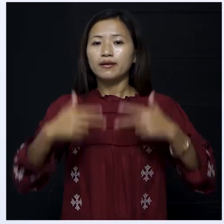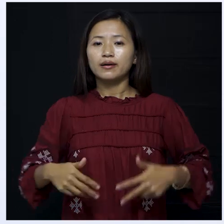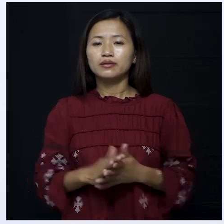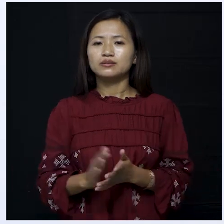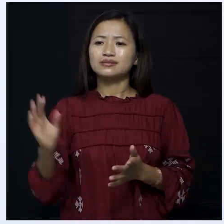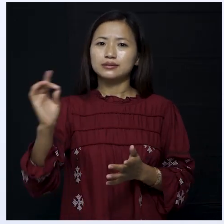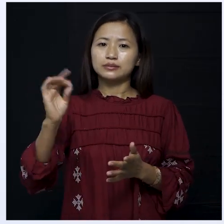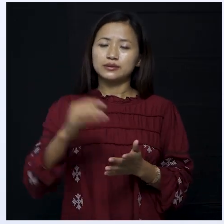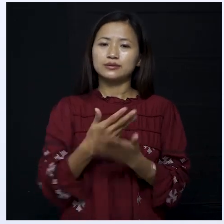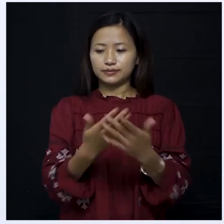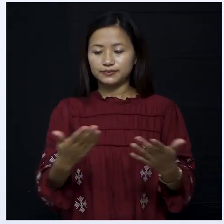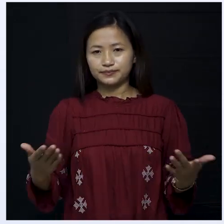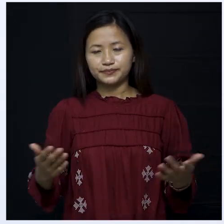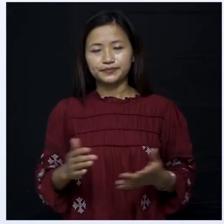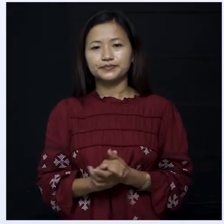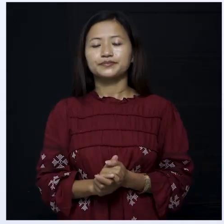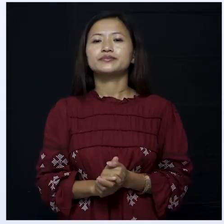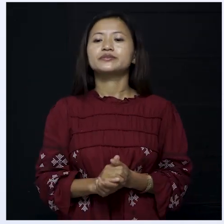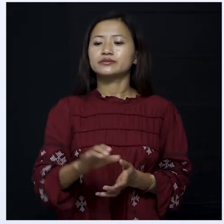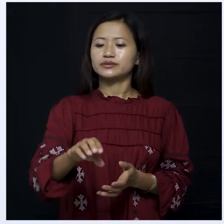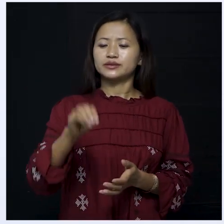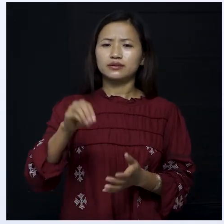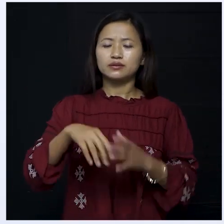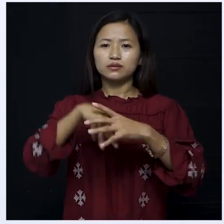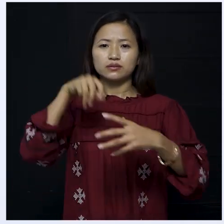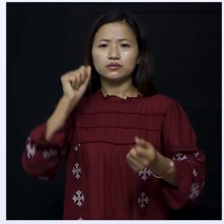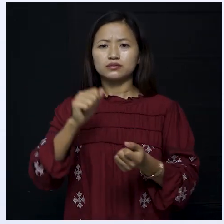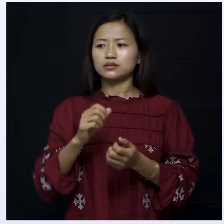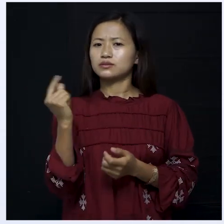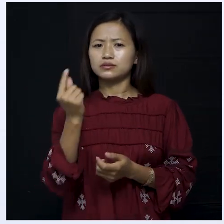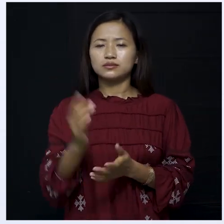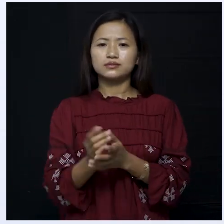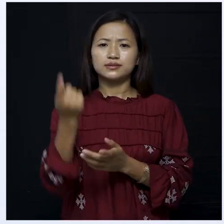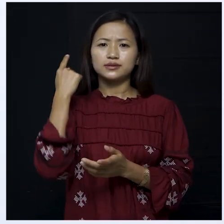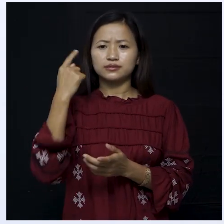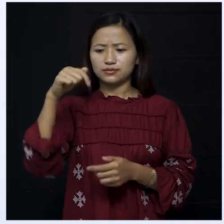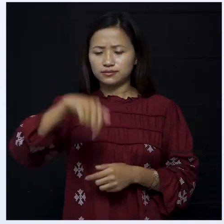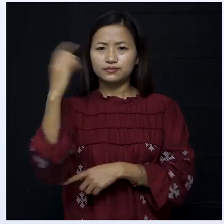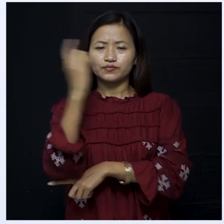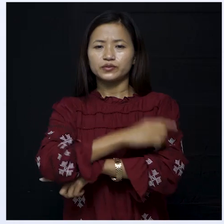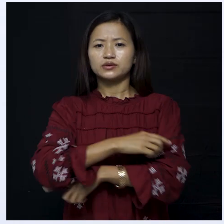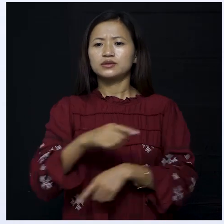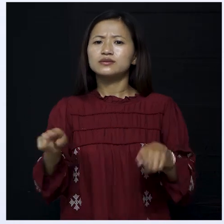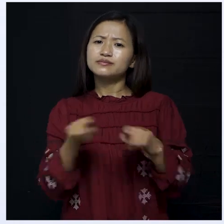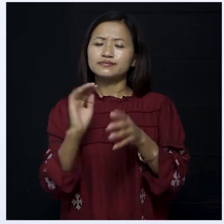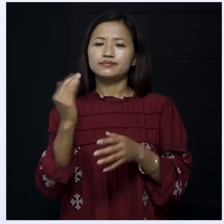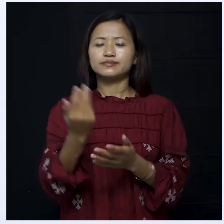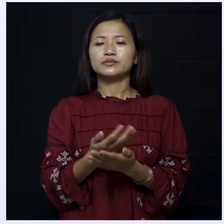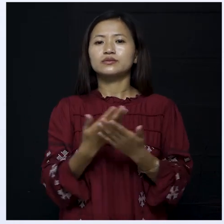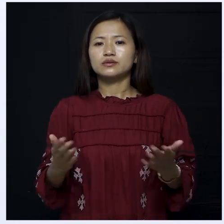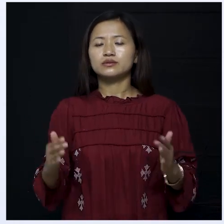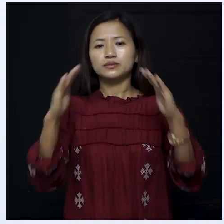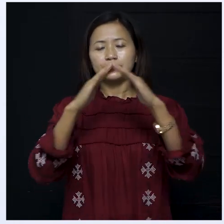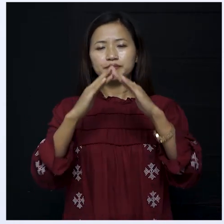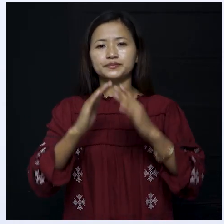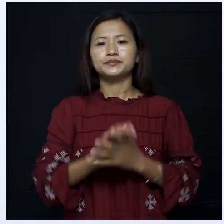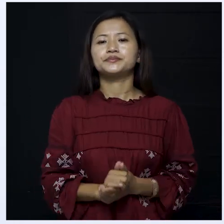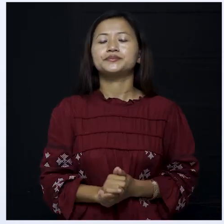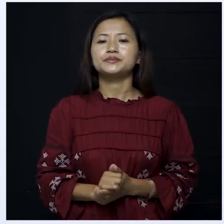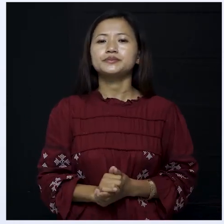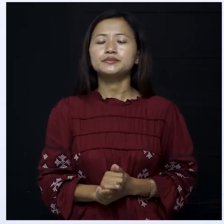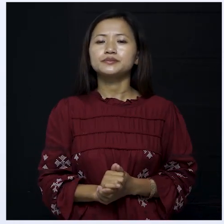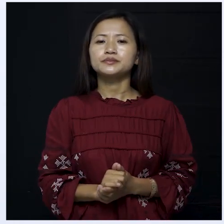or repeated things. Maybe you took out the dustbin yesterday, today also. Maybe that is something that you do at home. So that's